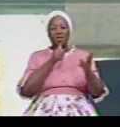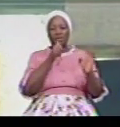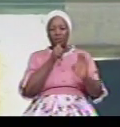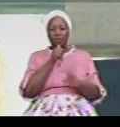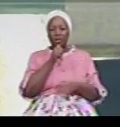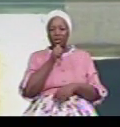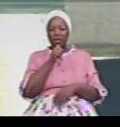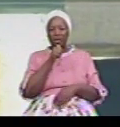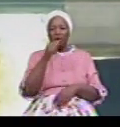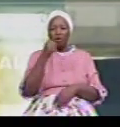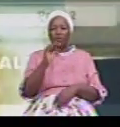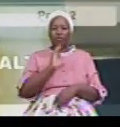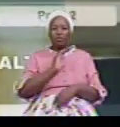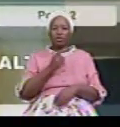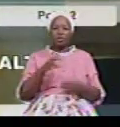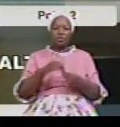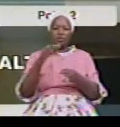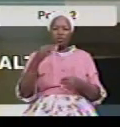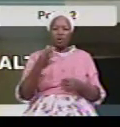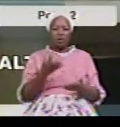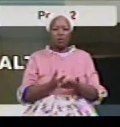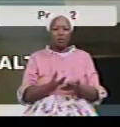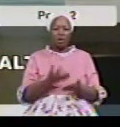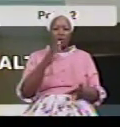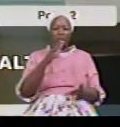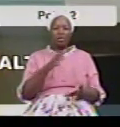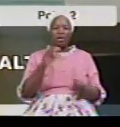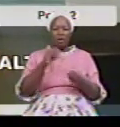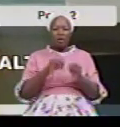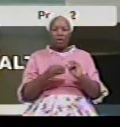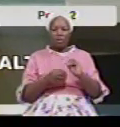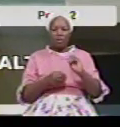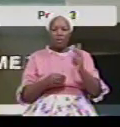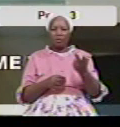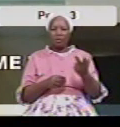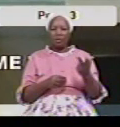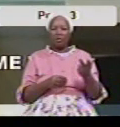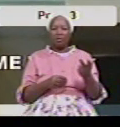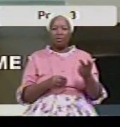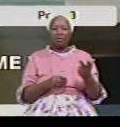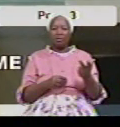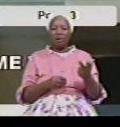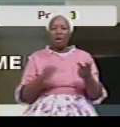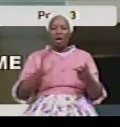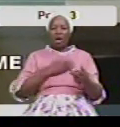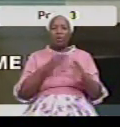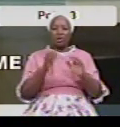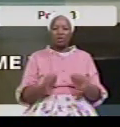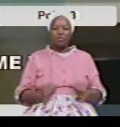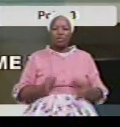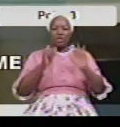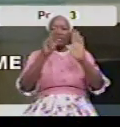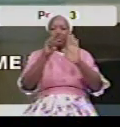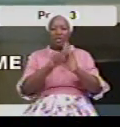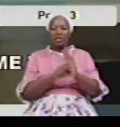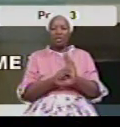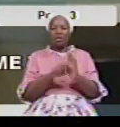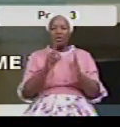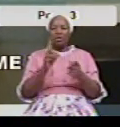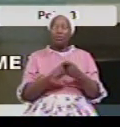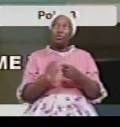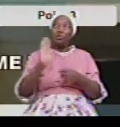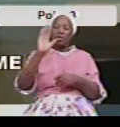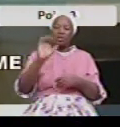of our spiritual wealth. Number three, our submissiveness to